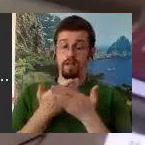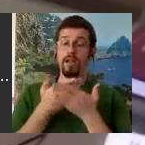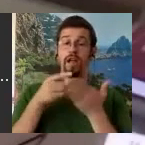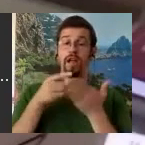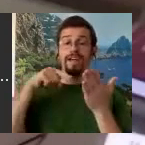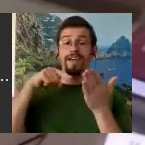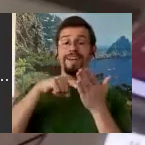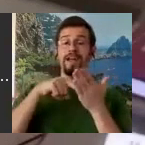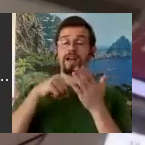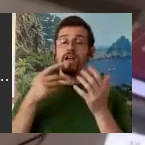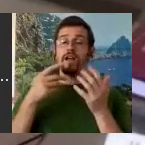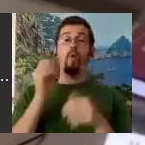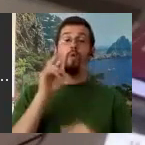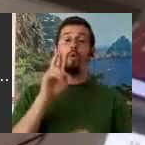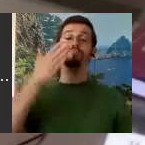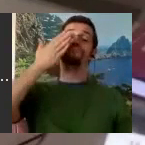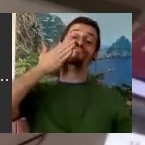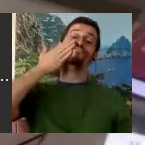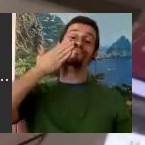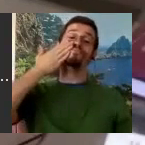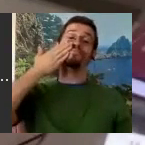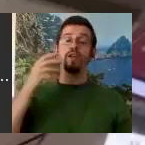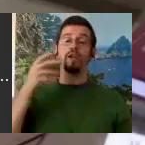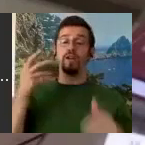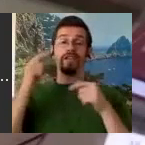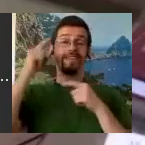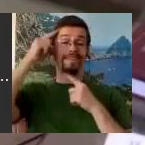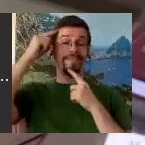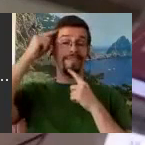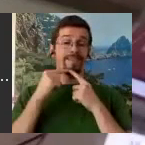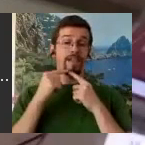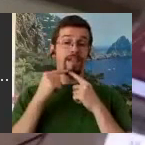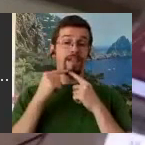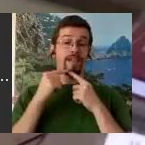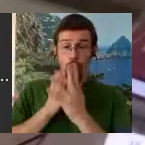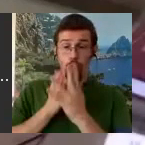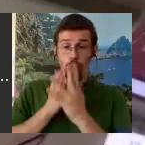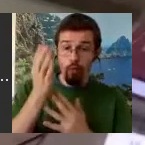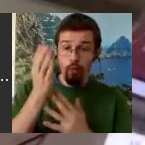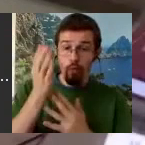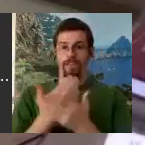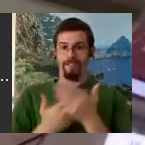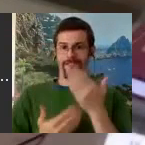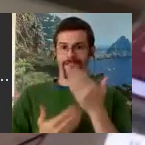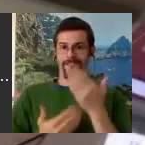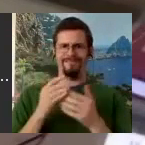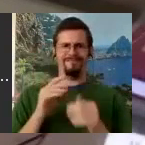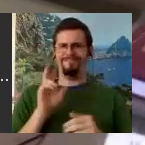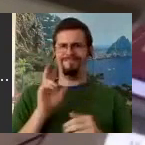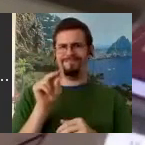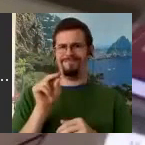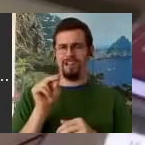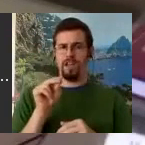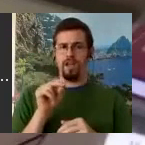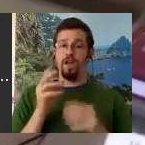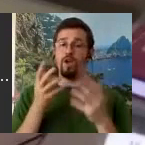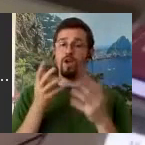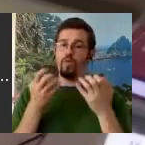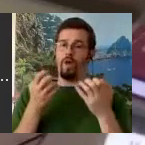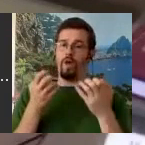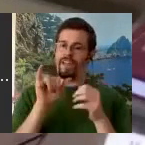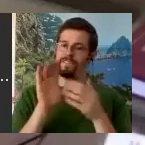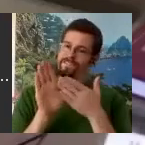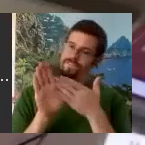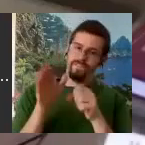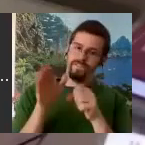the face, for example. You don't want the face to be showing through the hand. You want it filled in so that the hand really